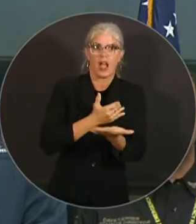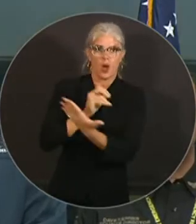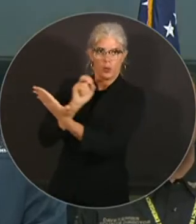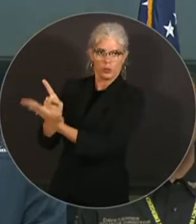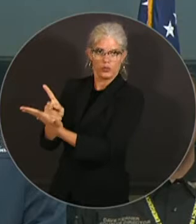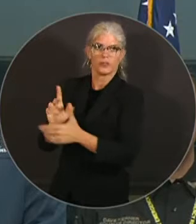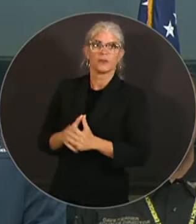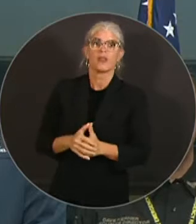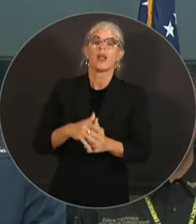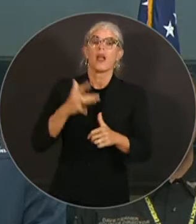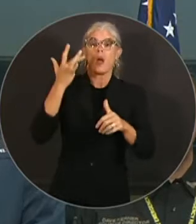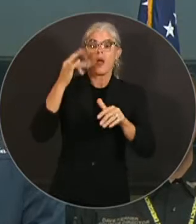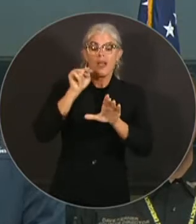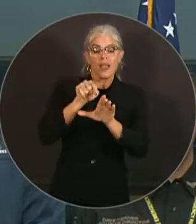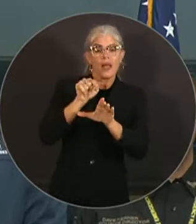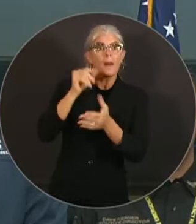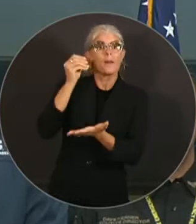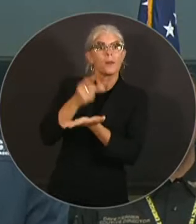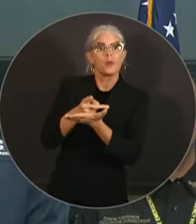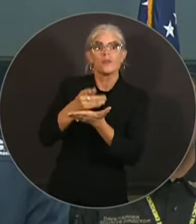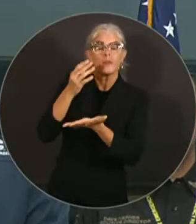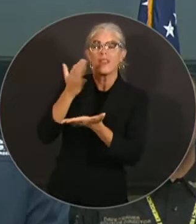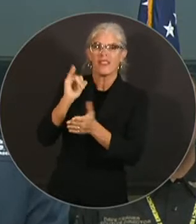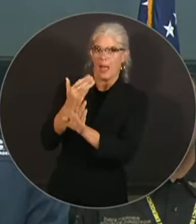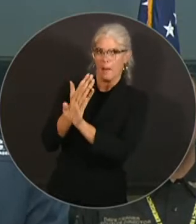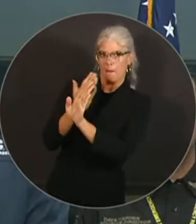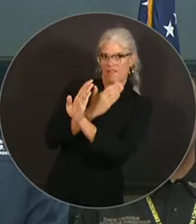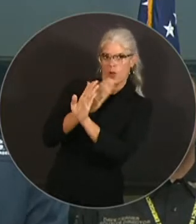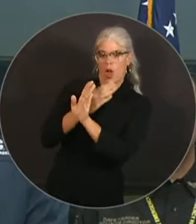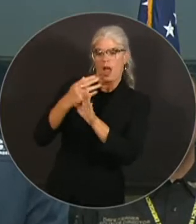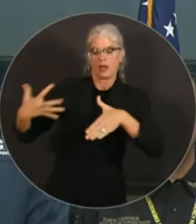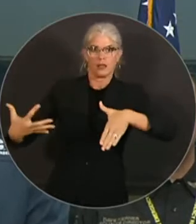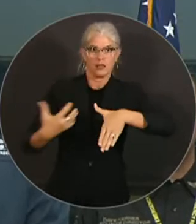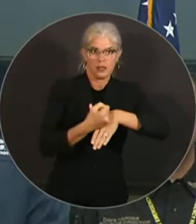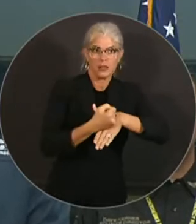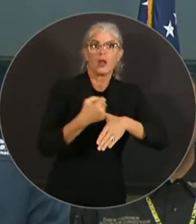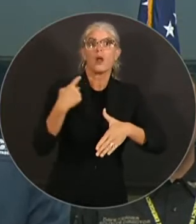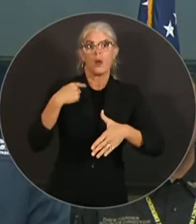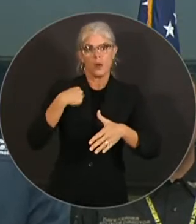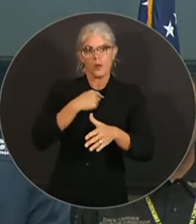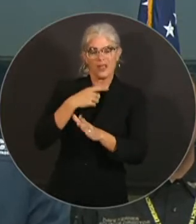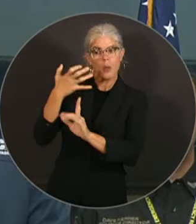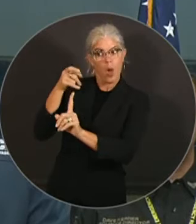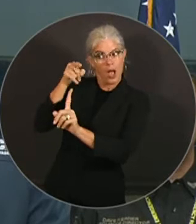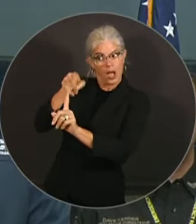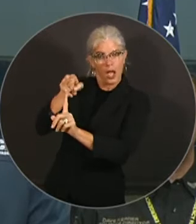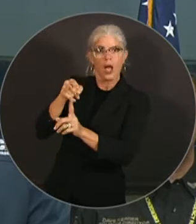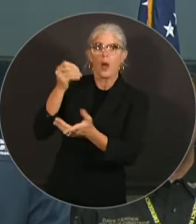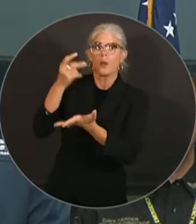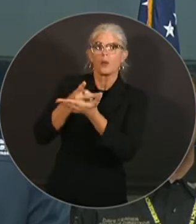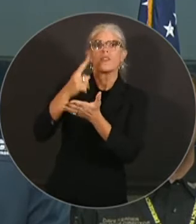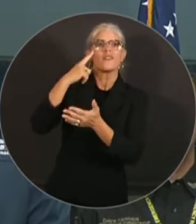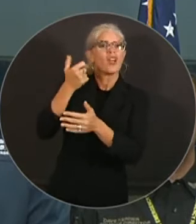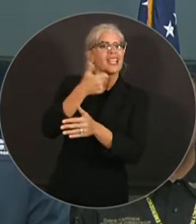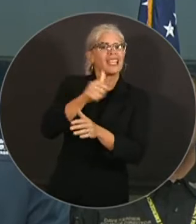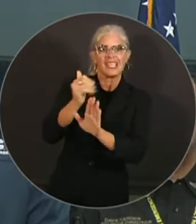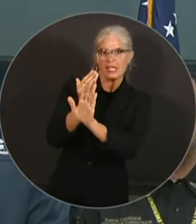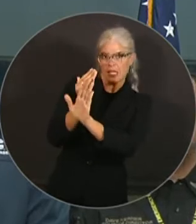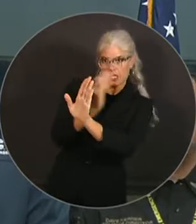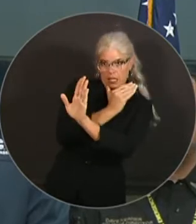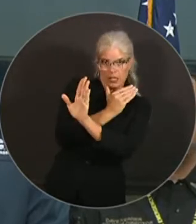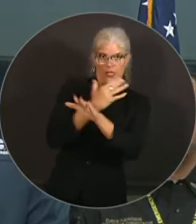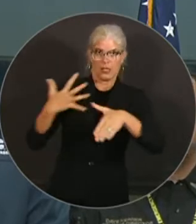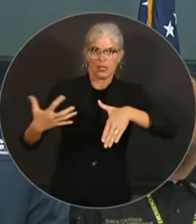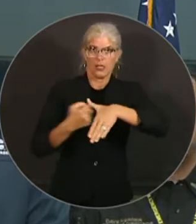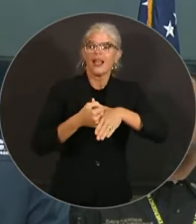expect the remaining parts of our request subsequent to landfall for debris and individual assistance once the storm hits will